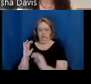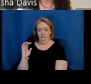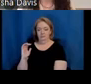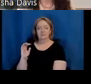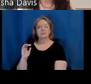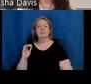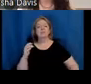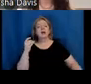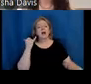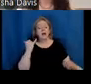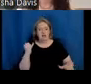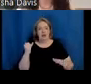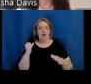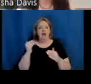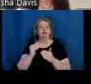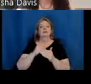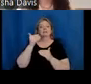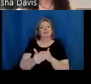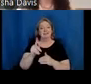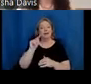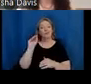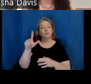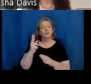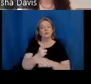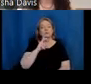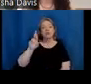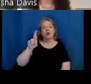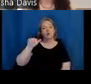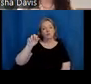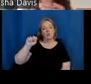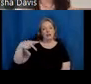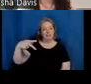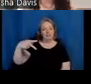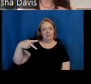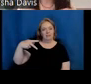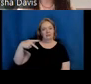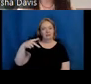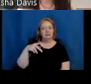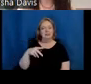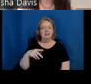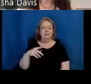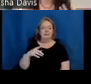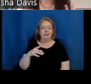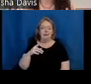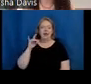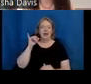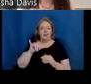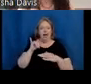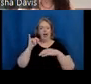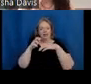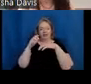then turns to his next tool, which is a rasp. And a rasp basically erodes the surface